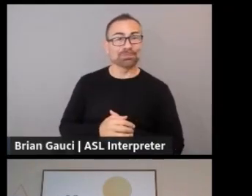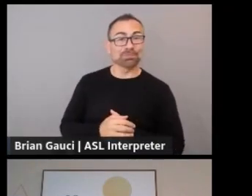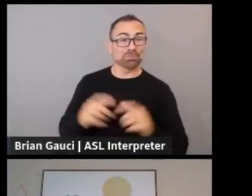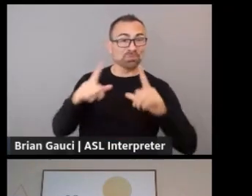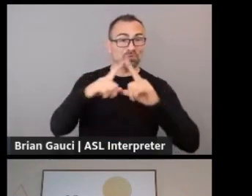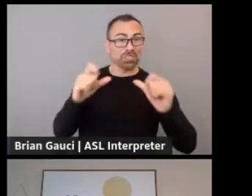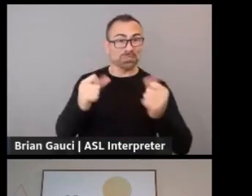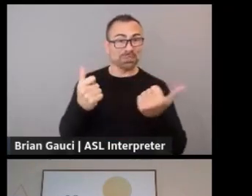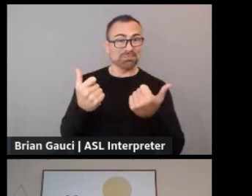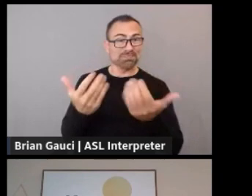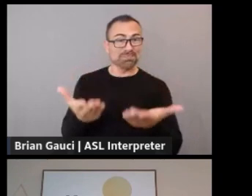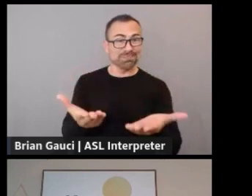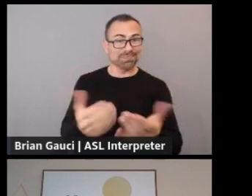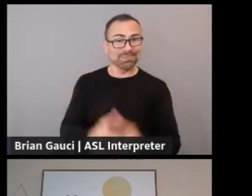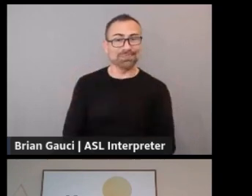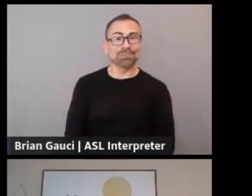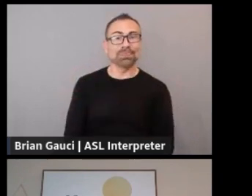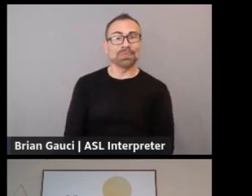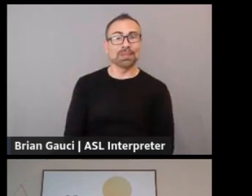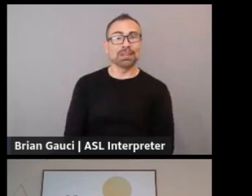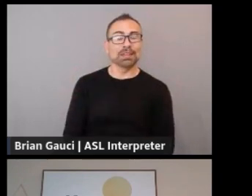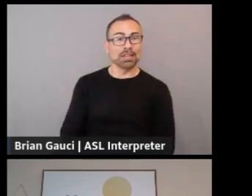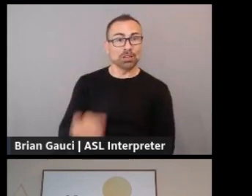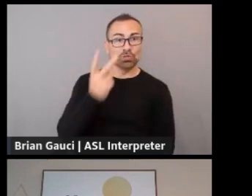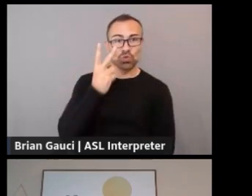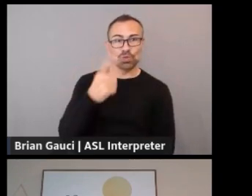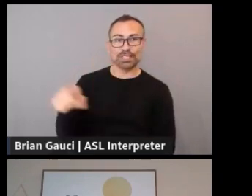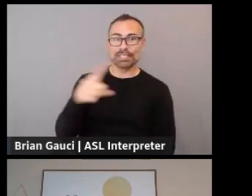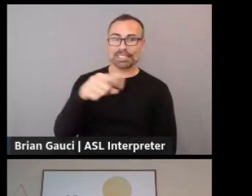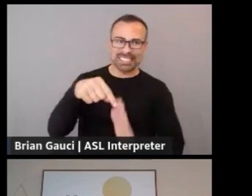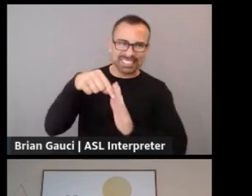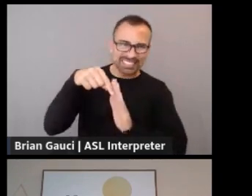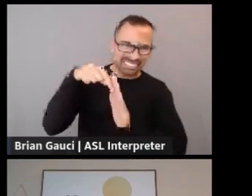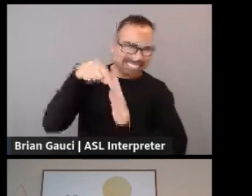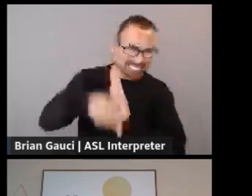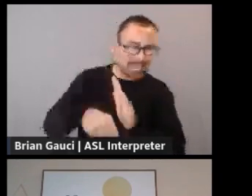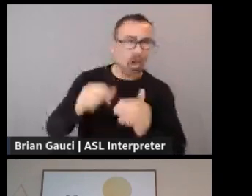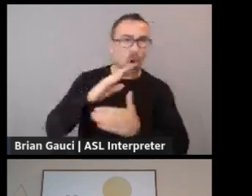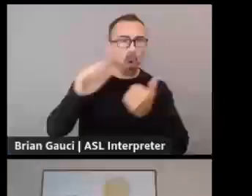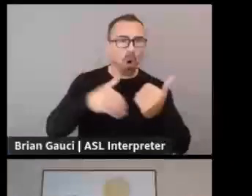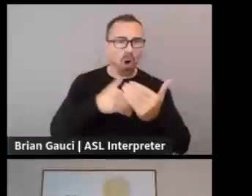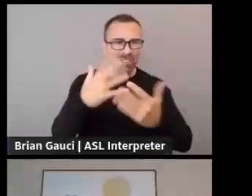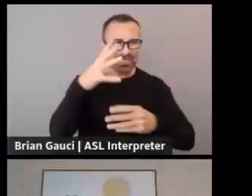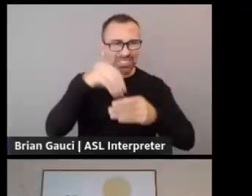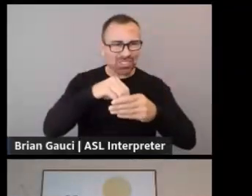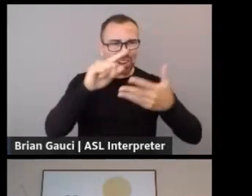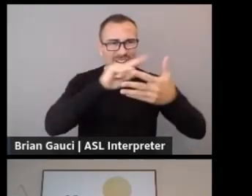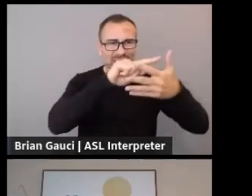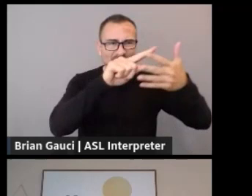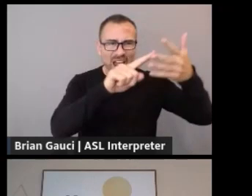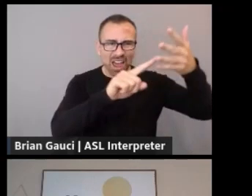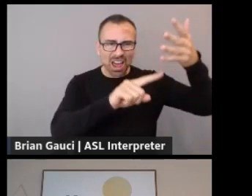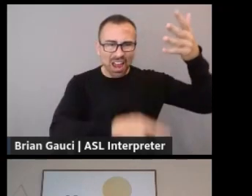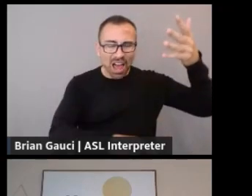And you can see how detailed this recipe is. It goes through all of the ingredients, instructions on how